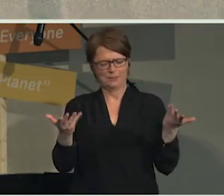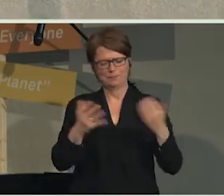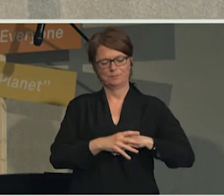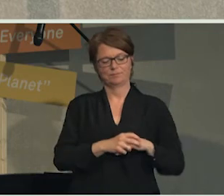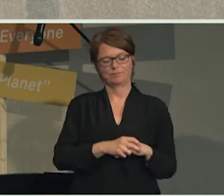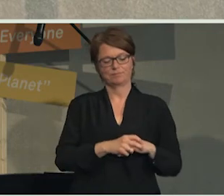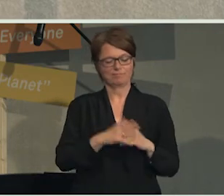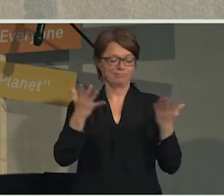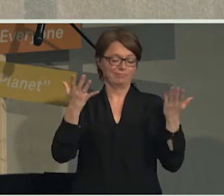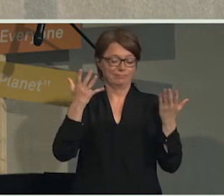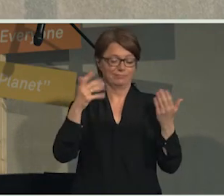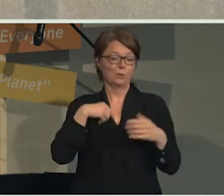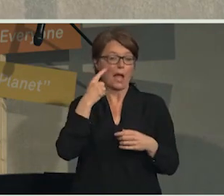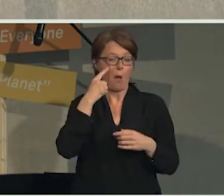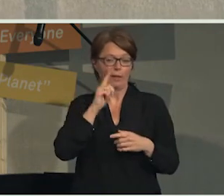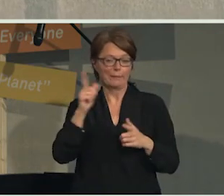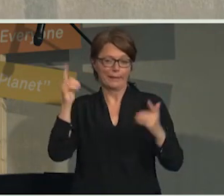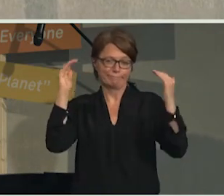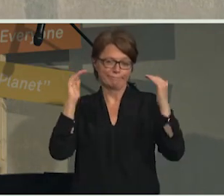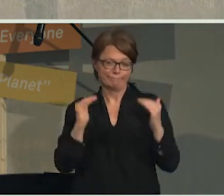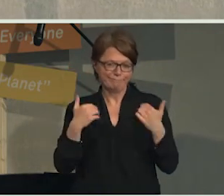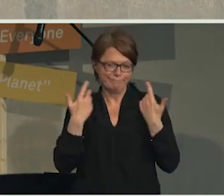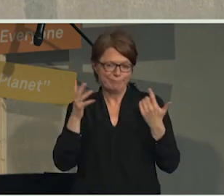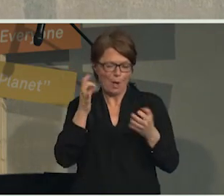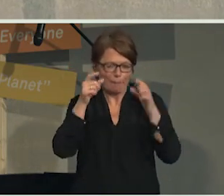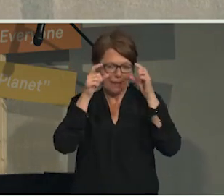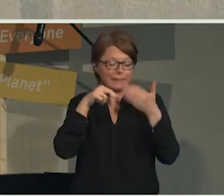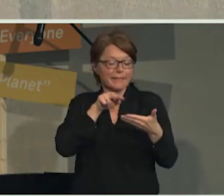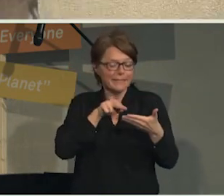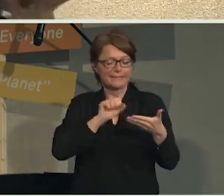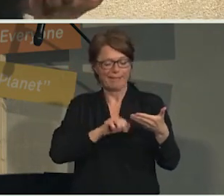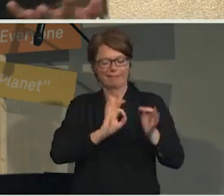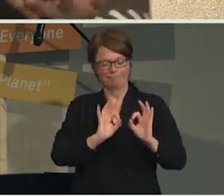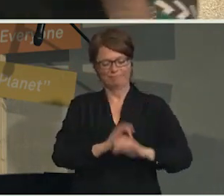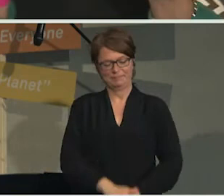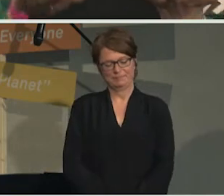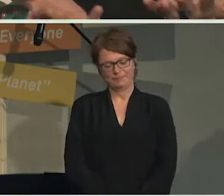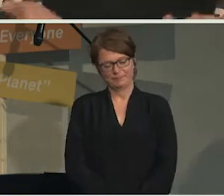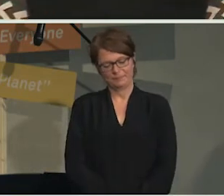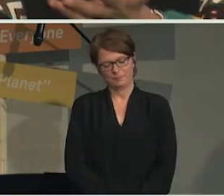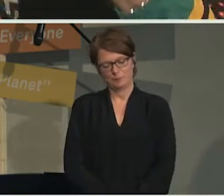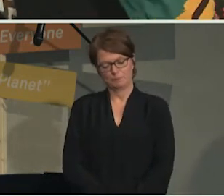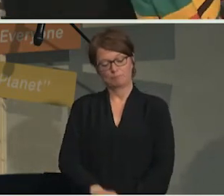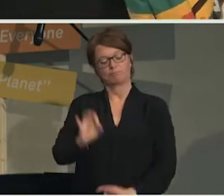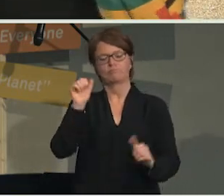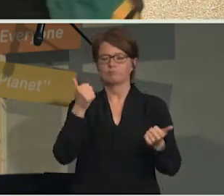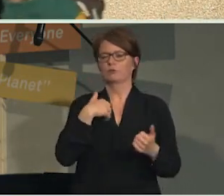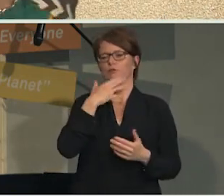thank you to the people who organized this. I mean, we had you here, Emilia